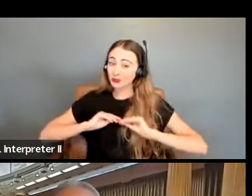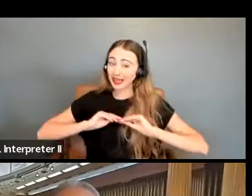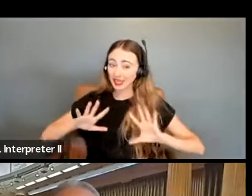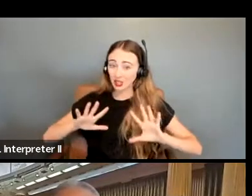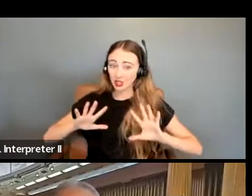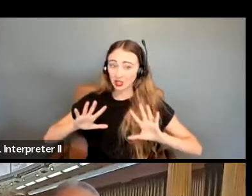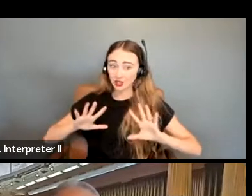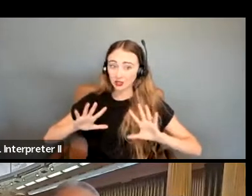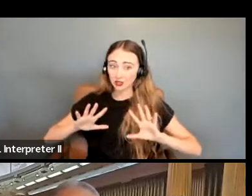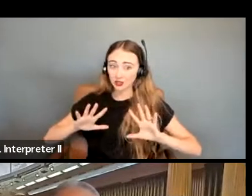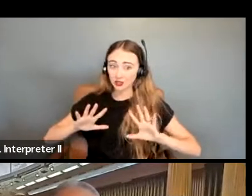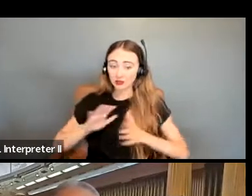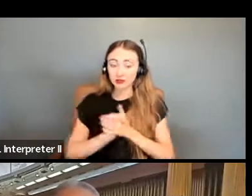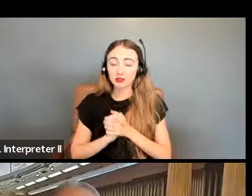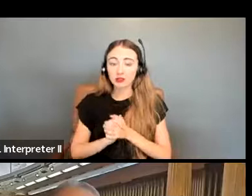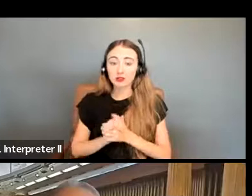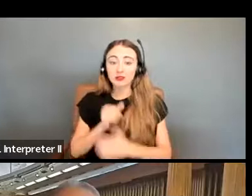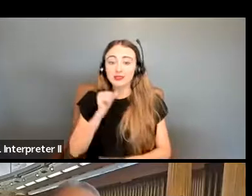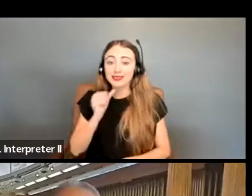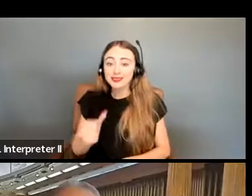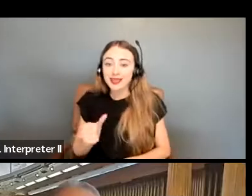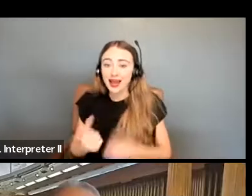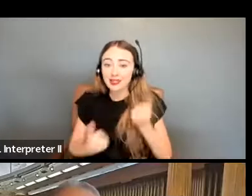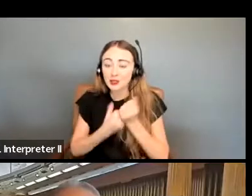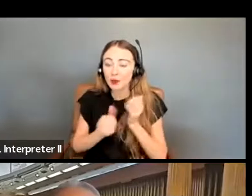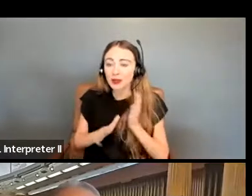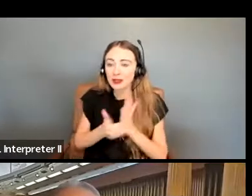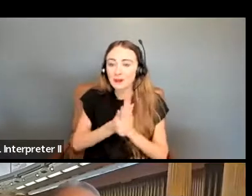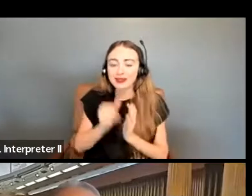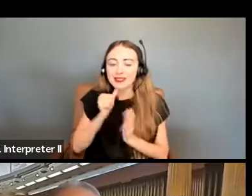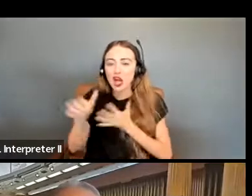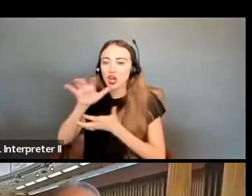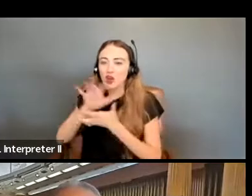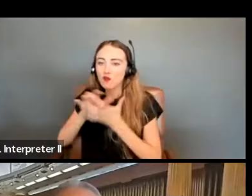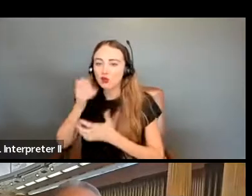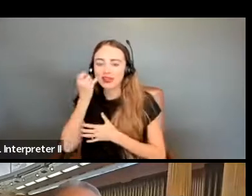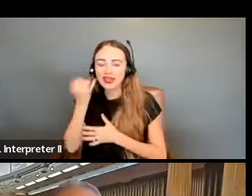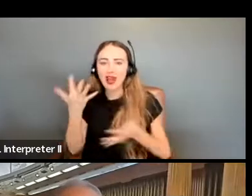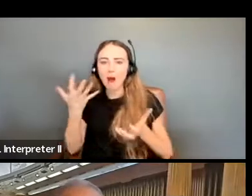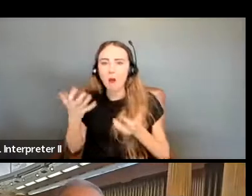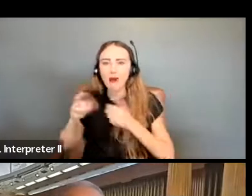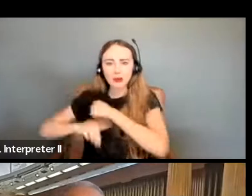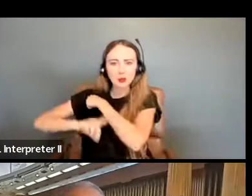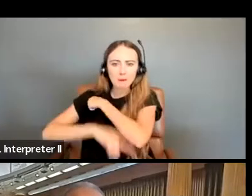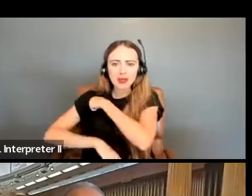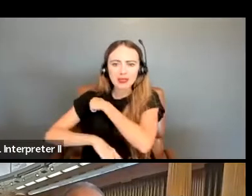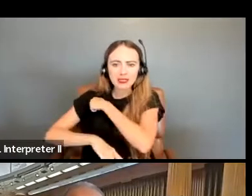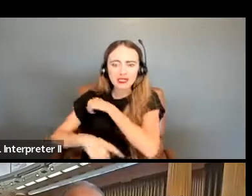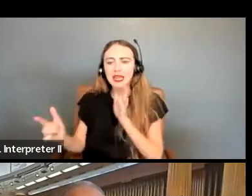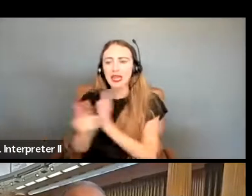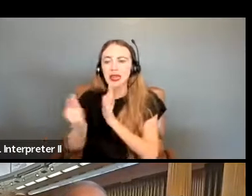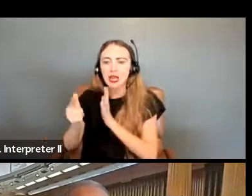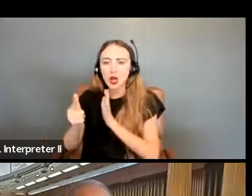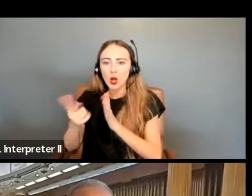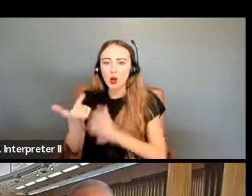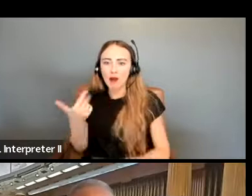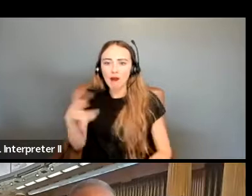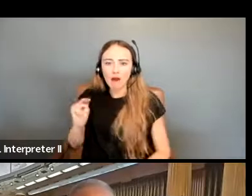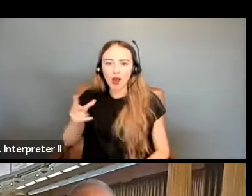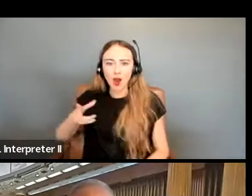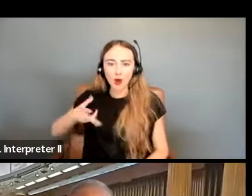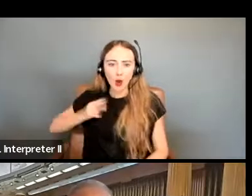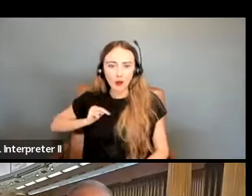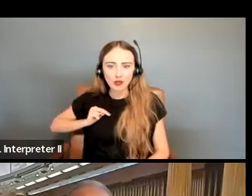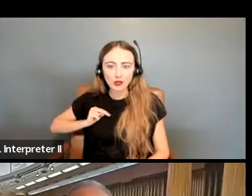that opposition to the amendment should not be confused with whether we want to punish illegal firearm possession.